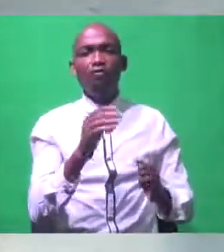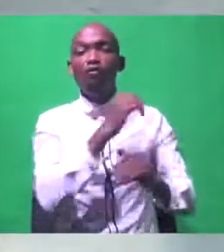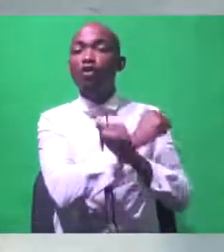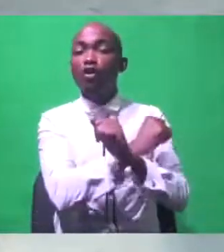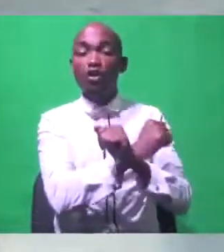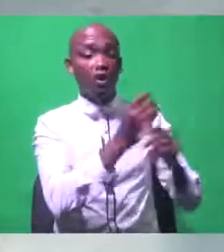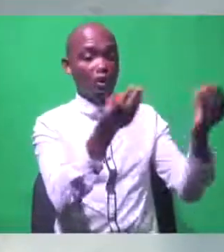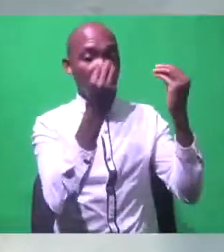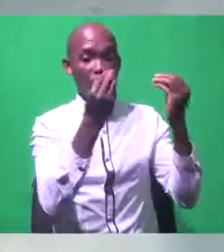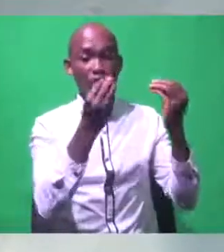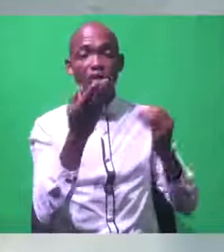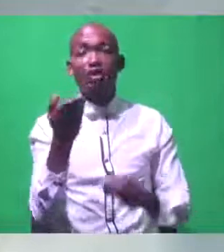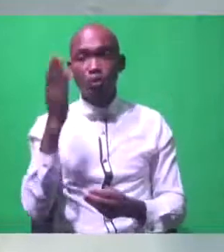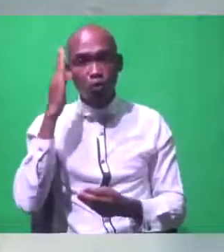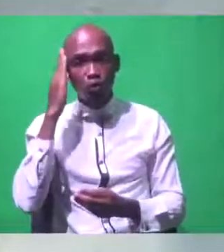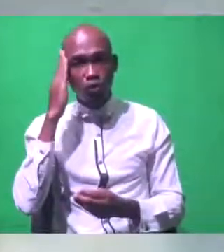remembers?